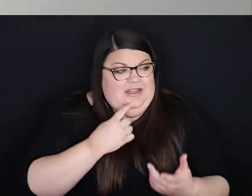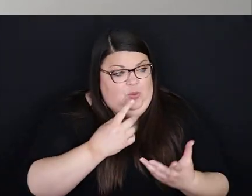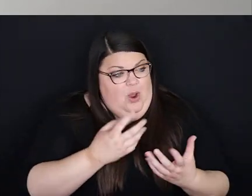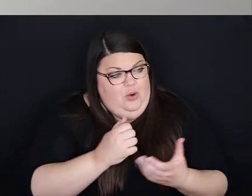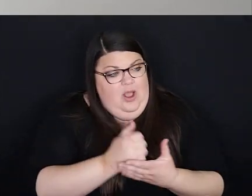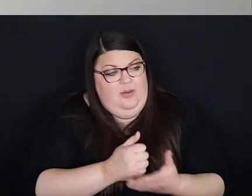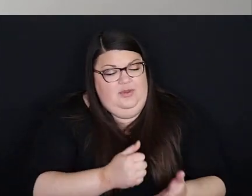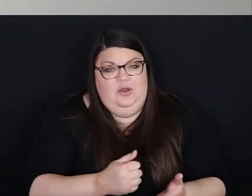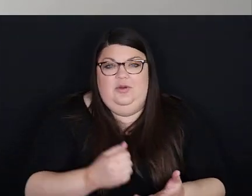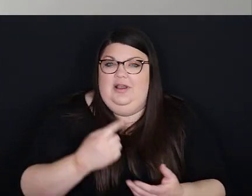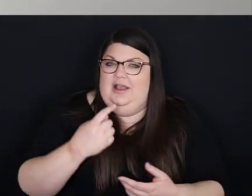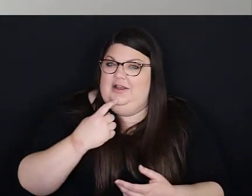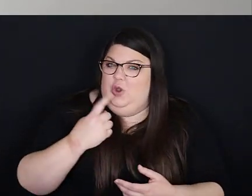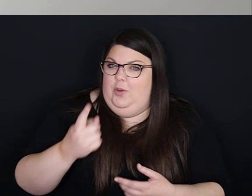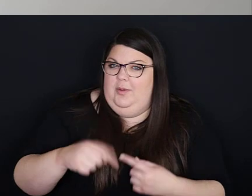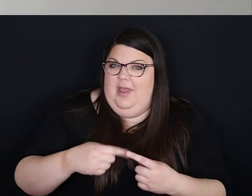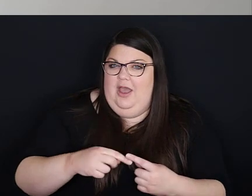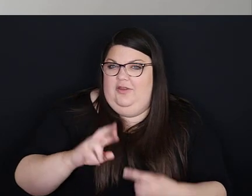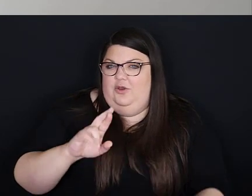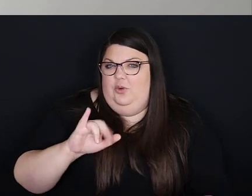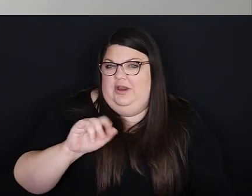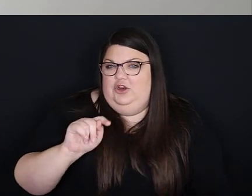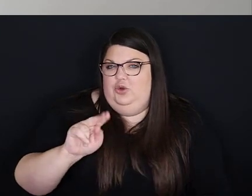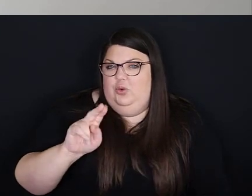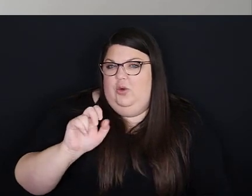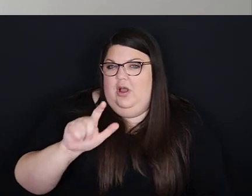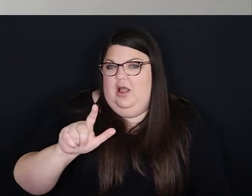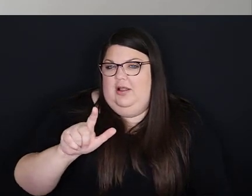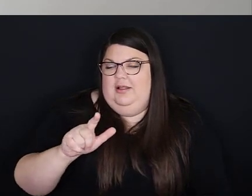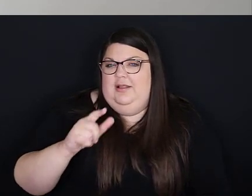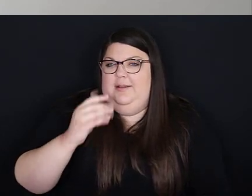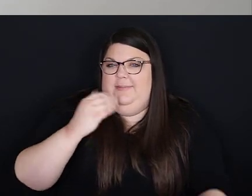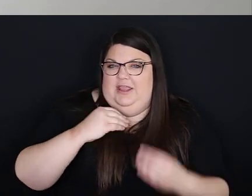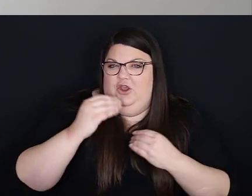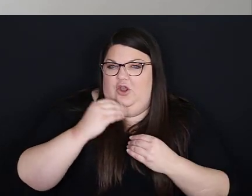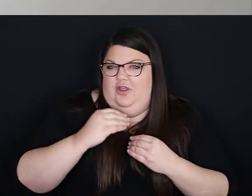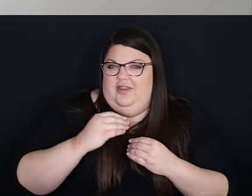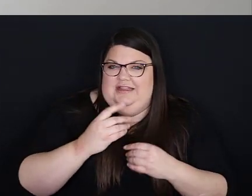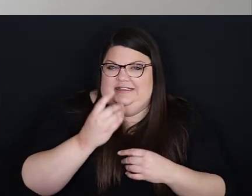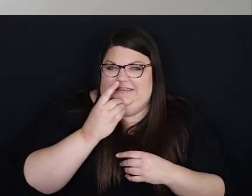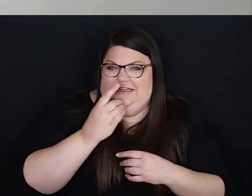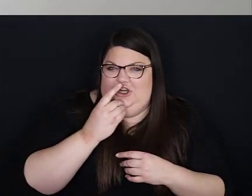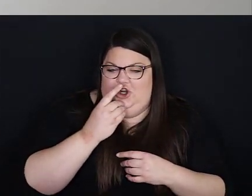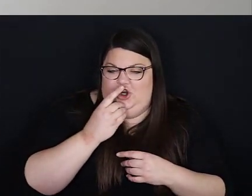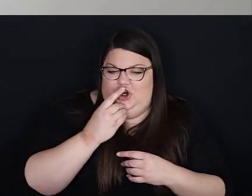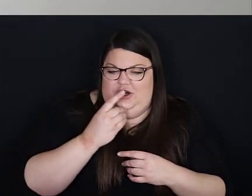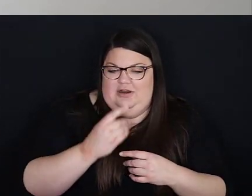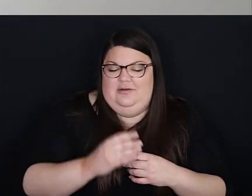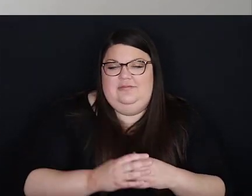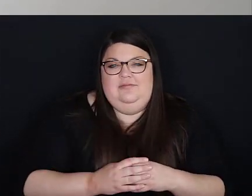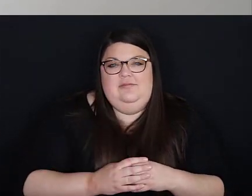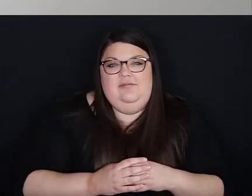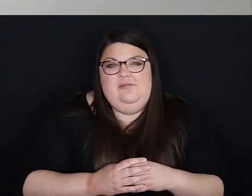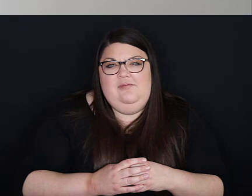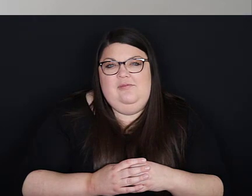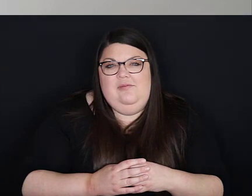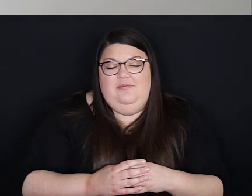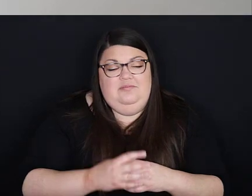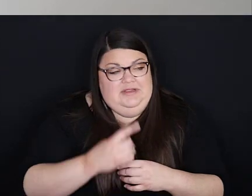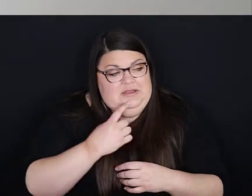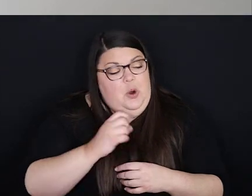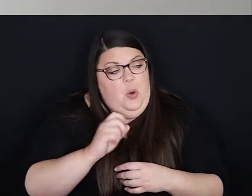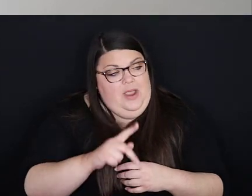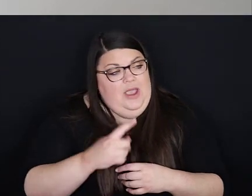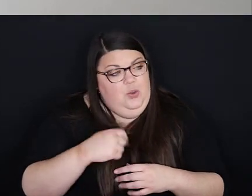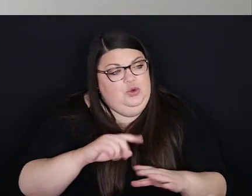him about the ritual meal, which was a dinner, strange 7 or 8 course dinner at their, and they